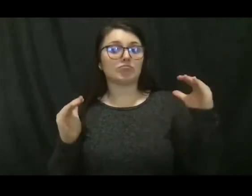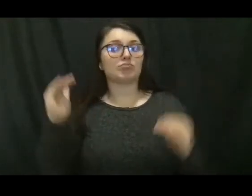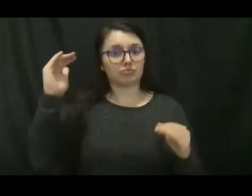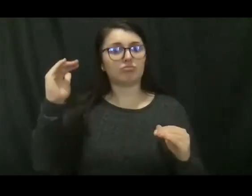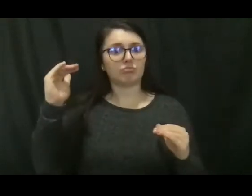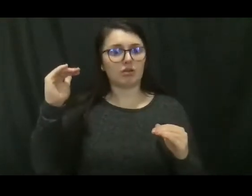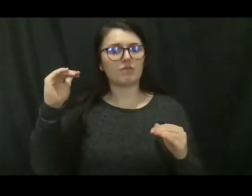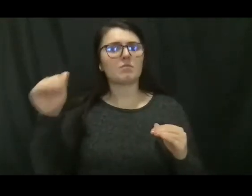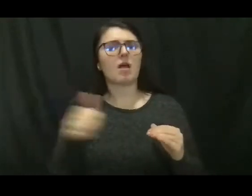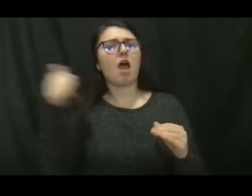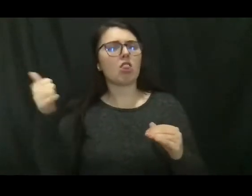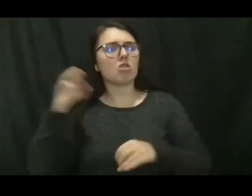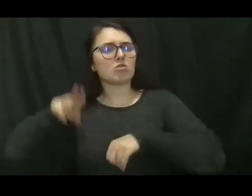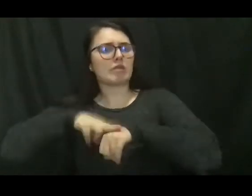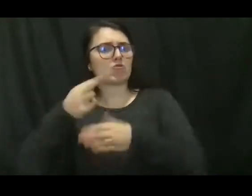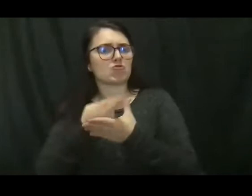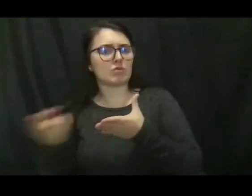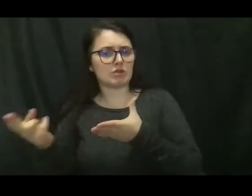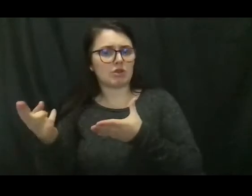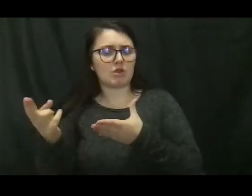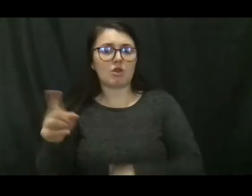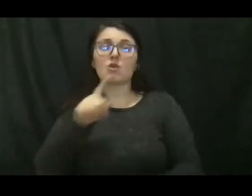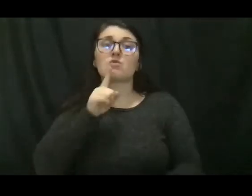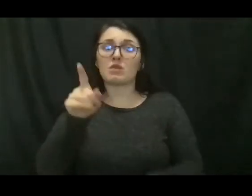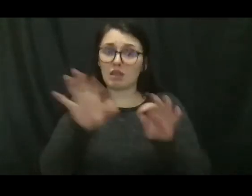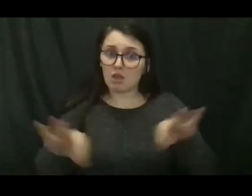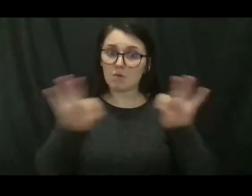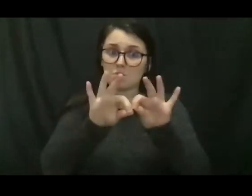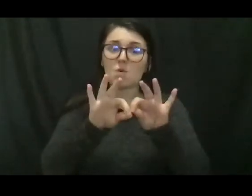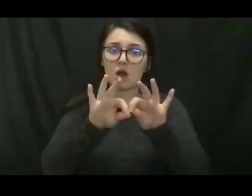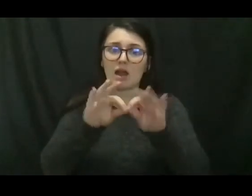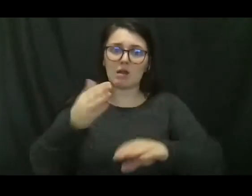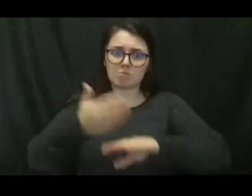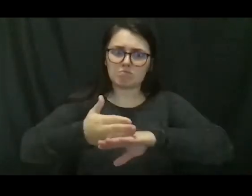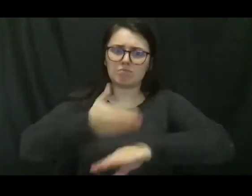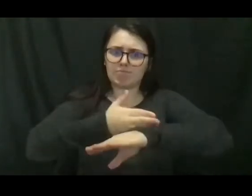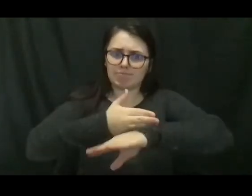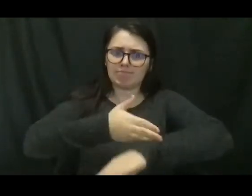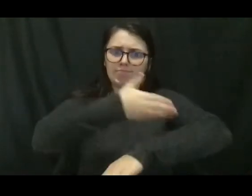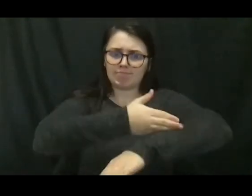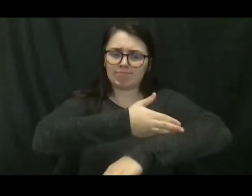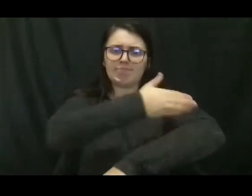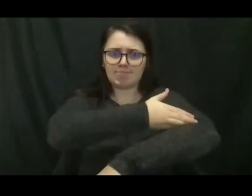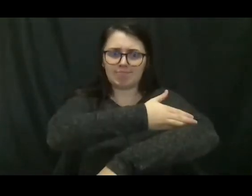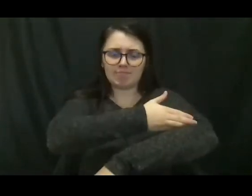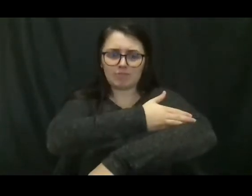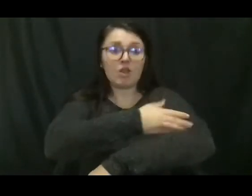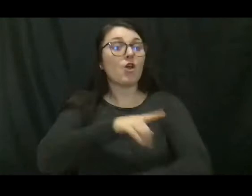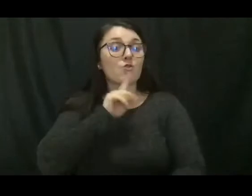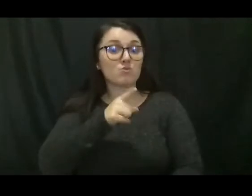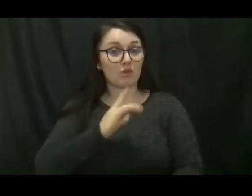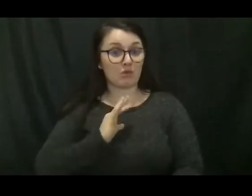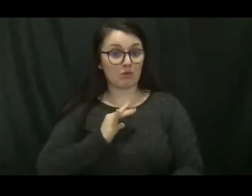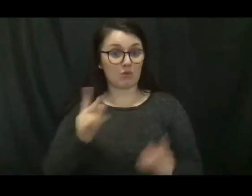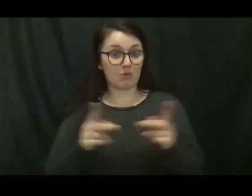to note. And it's sort of a tipping point kind of a fact. And so there's lots of things we can do though. And so Bring, actually, this is one of my favorite places.